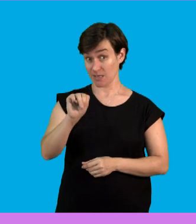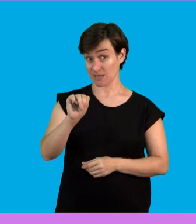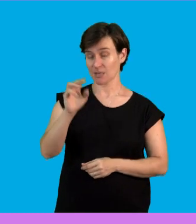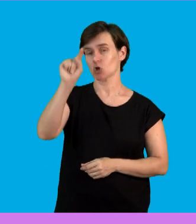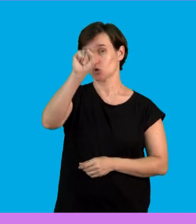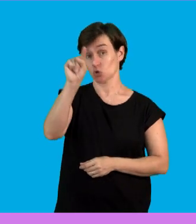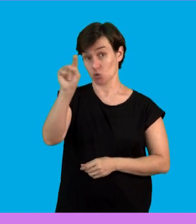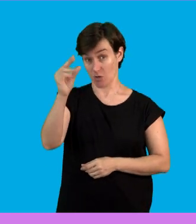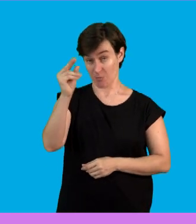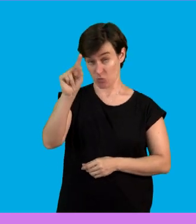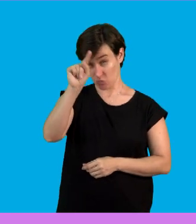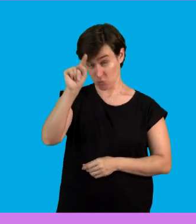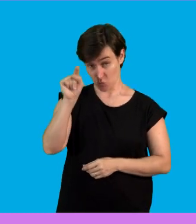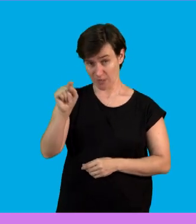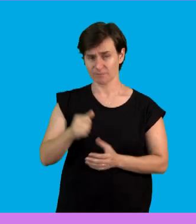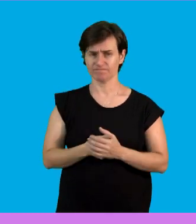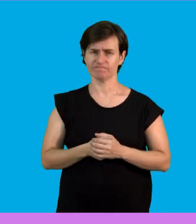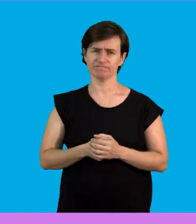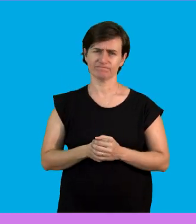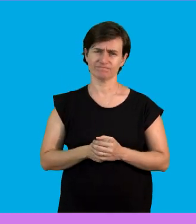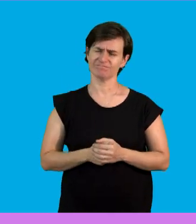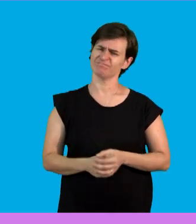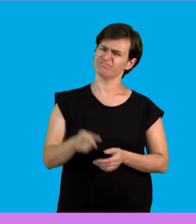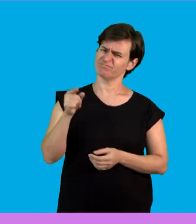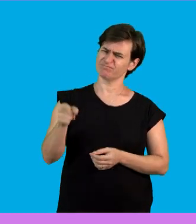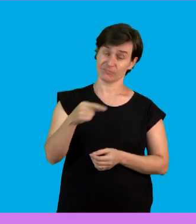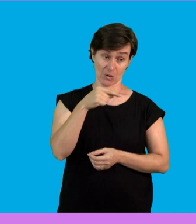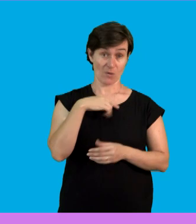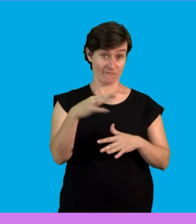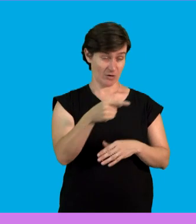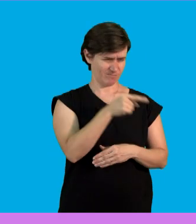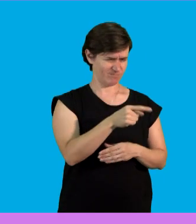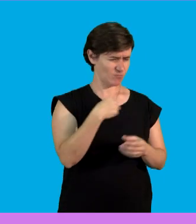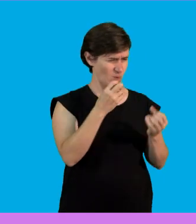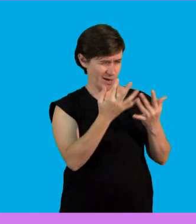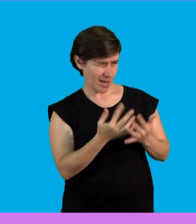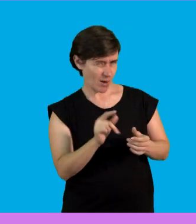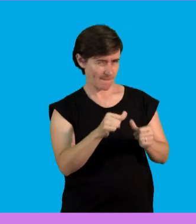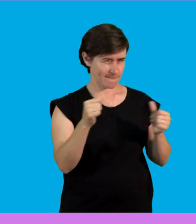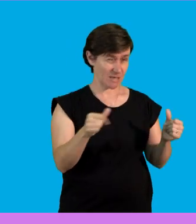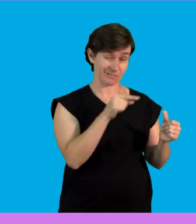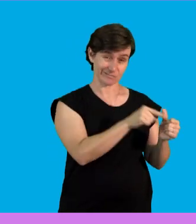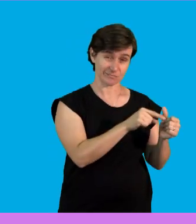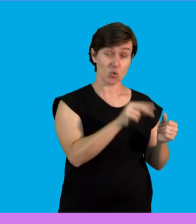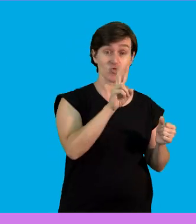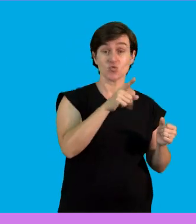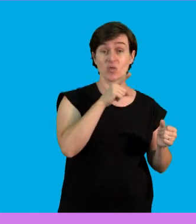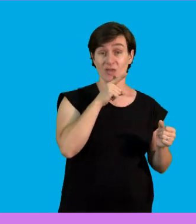2,784 centimeters squared, and this box that we just calculated was